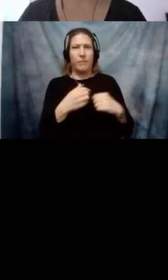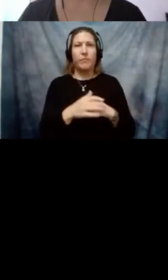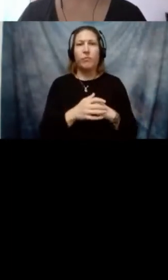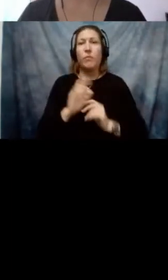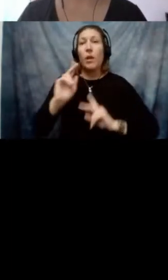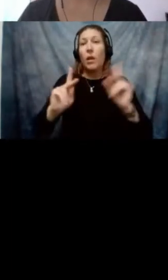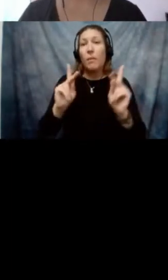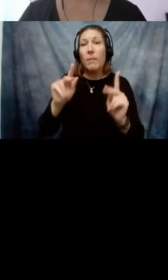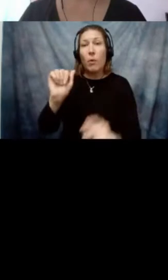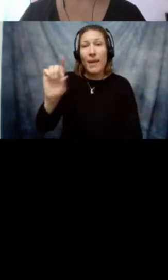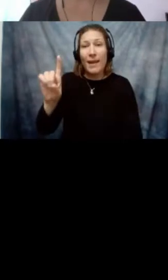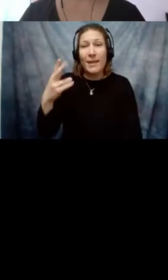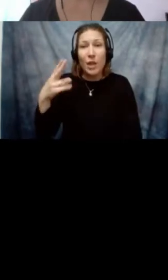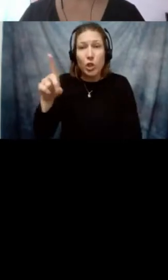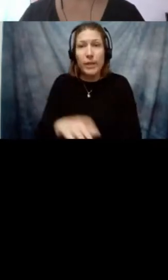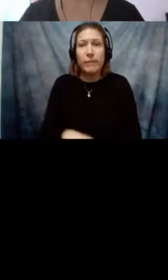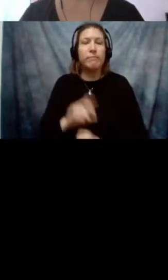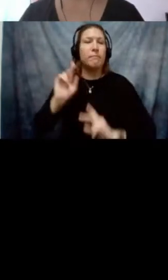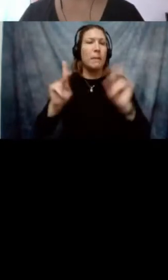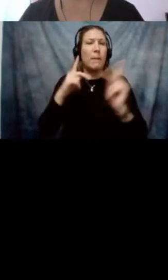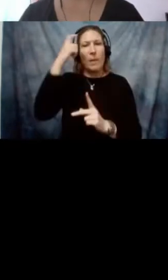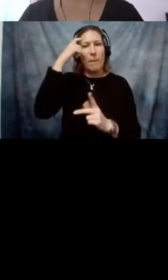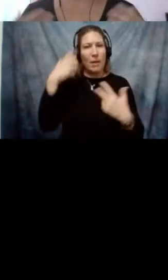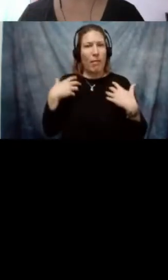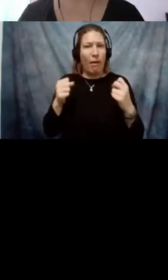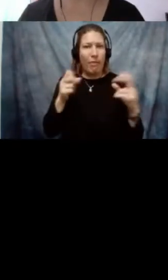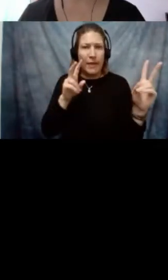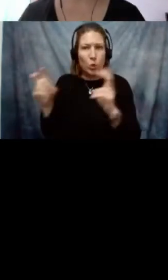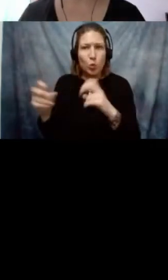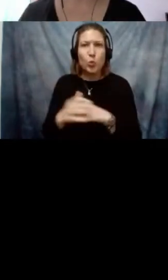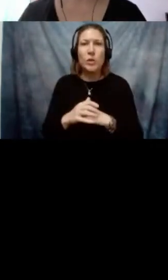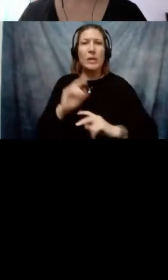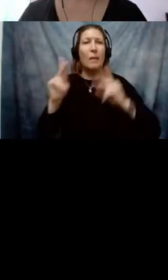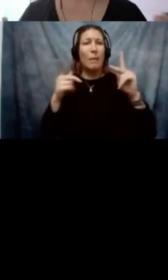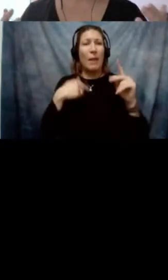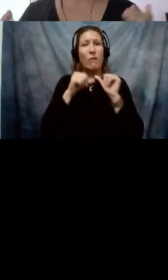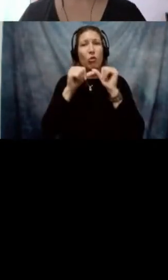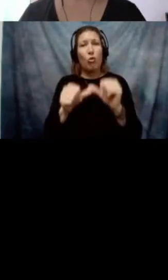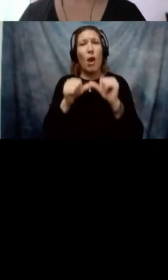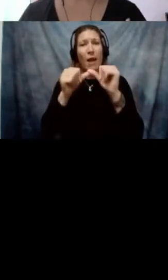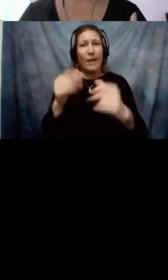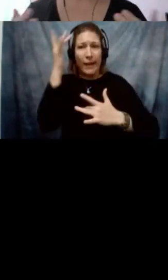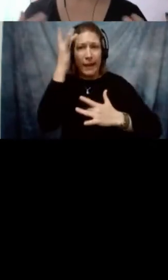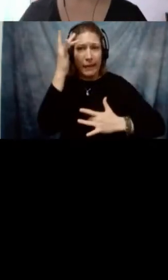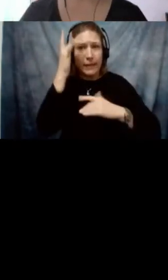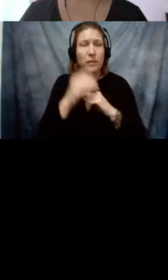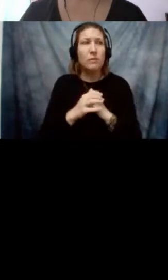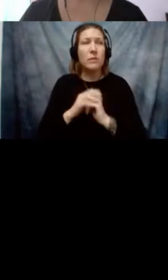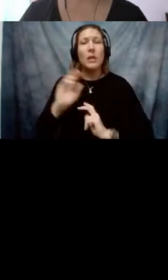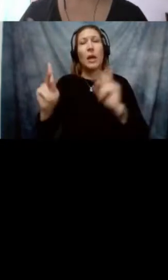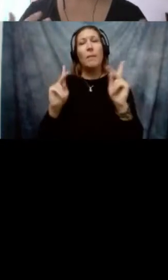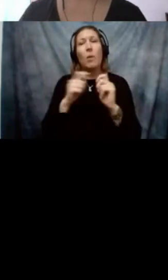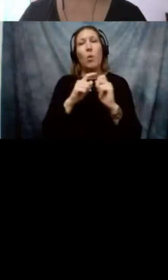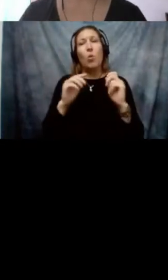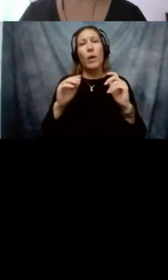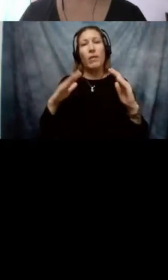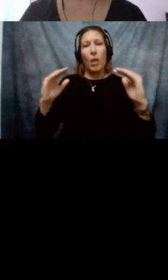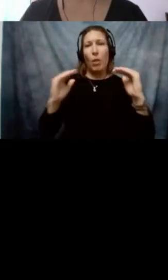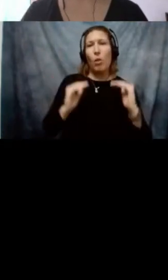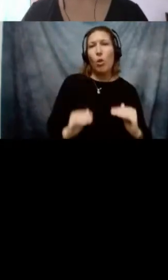illness, people who have chronic illness. And people with low literacy and hidden